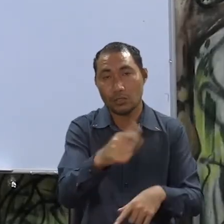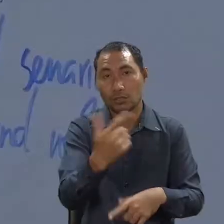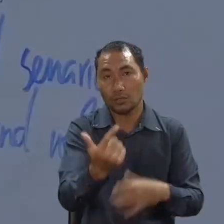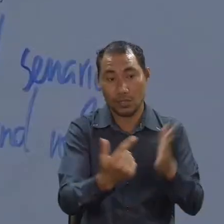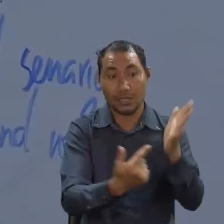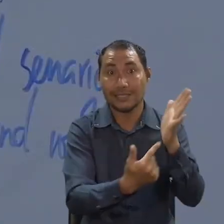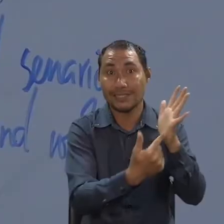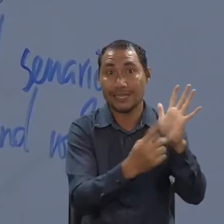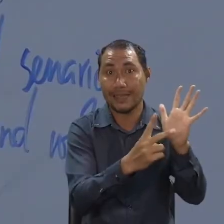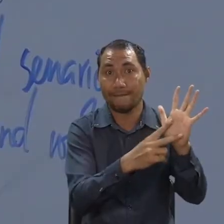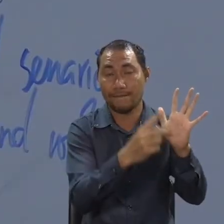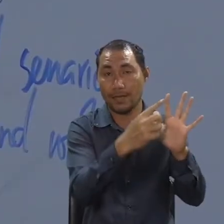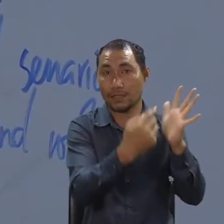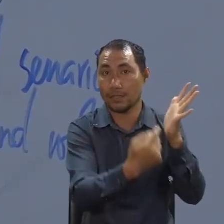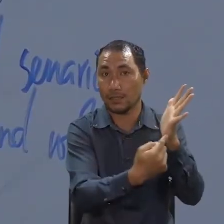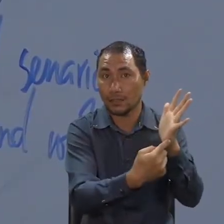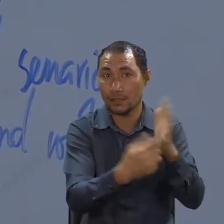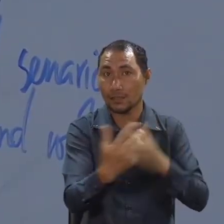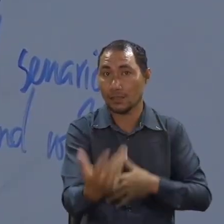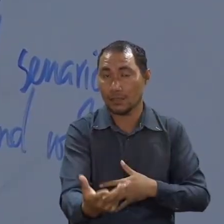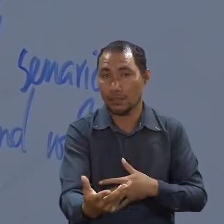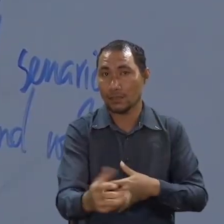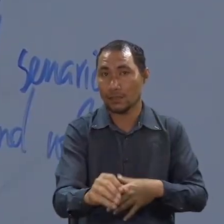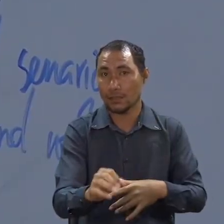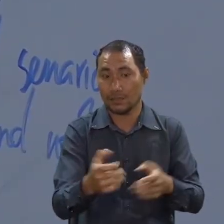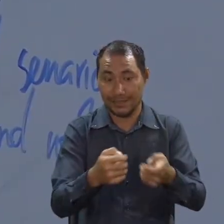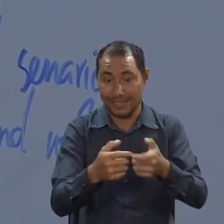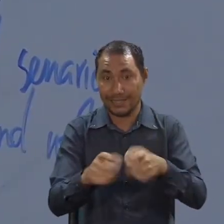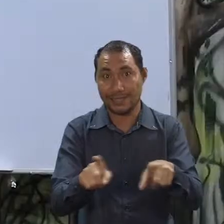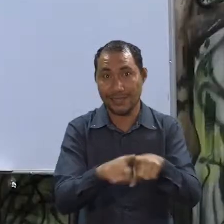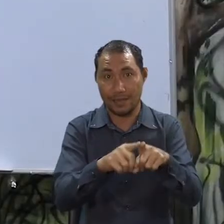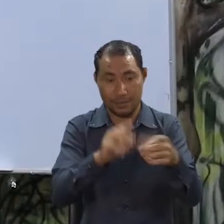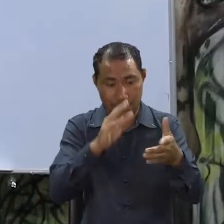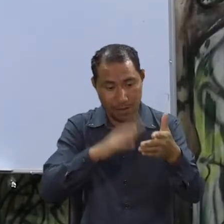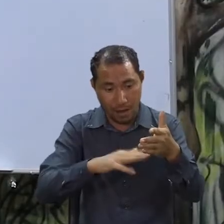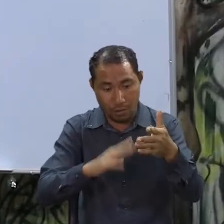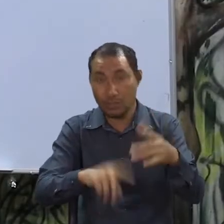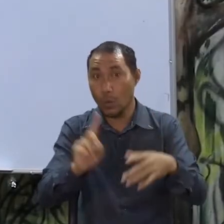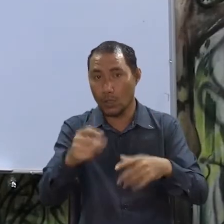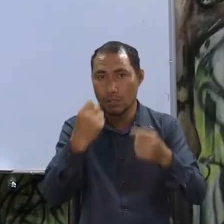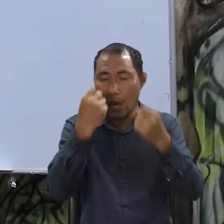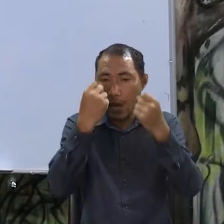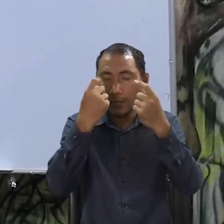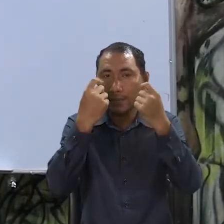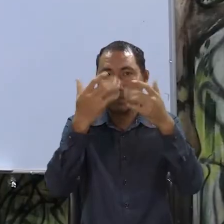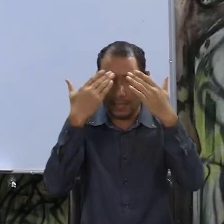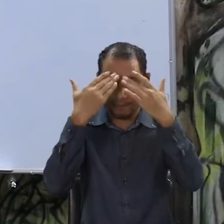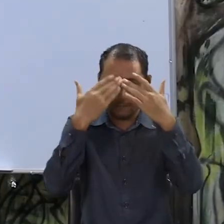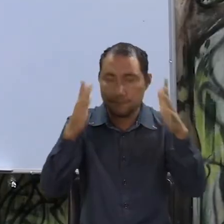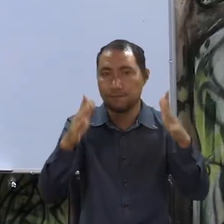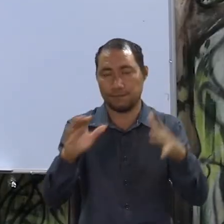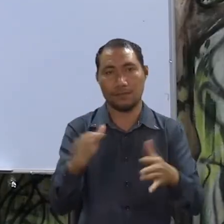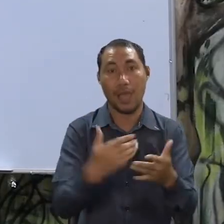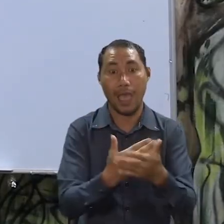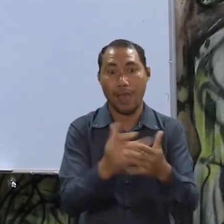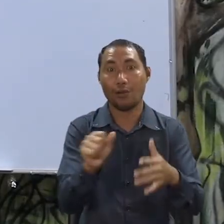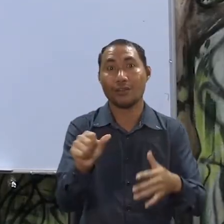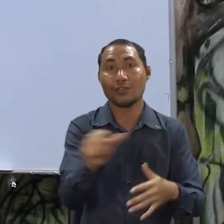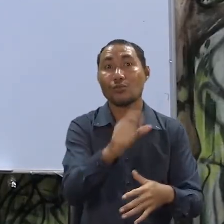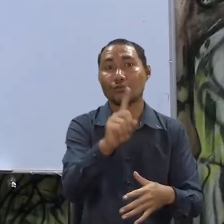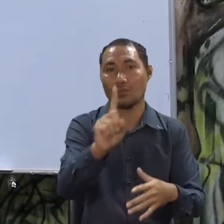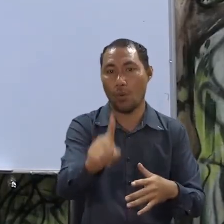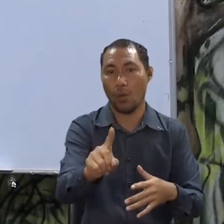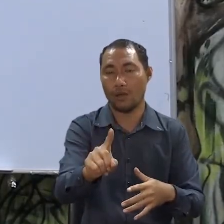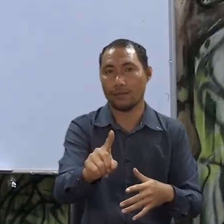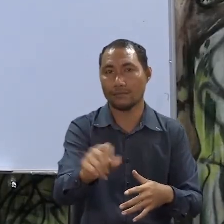TVET tools, texts, and scenarios to understand how you can use or